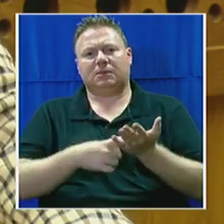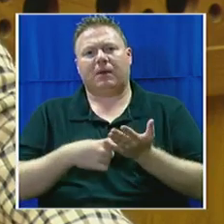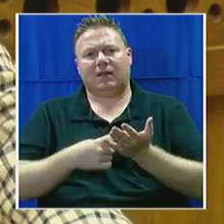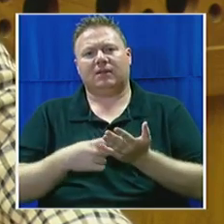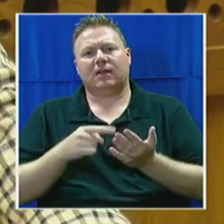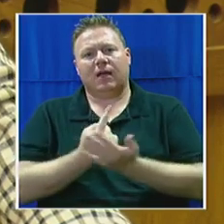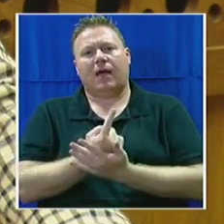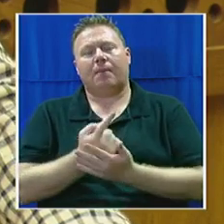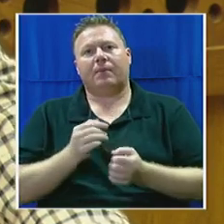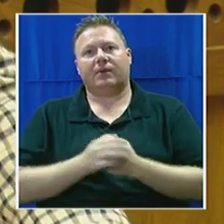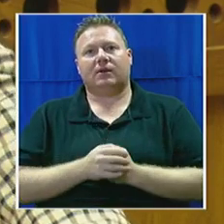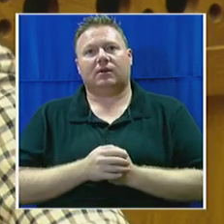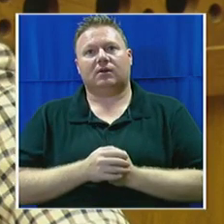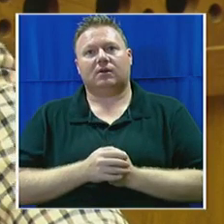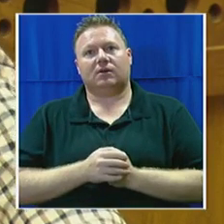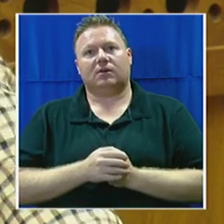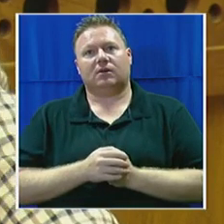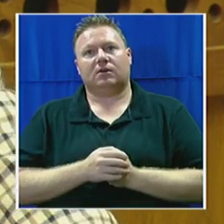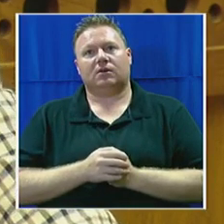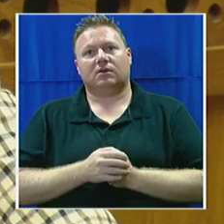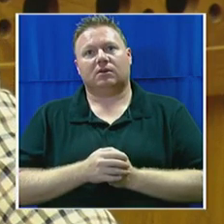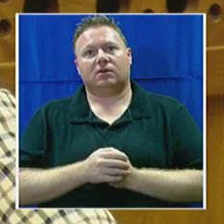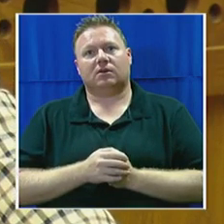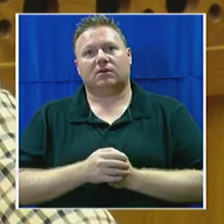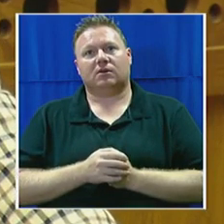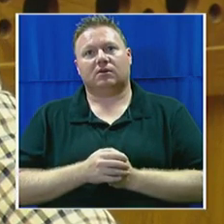kunemibiko evele ekomidini